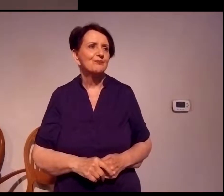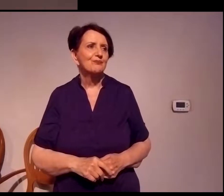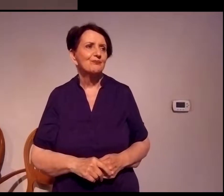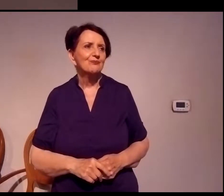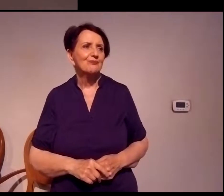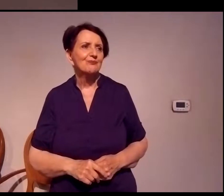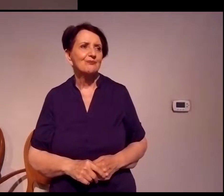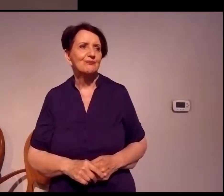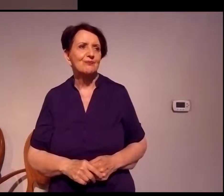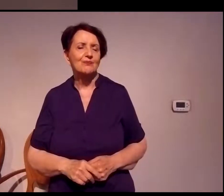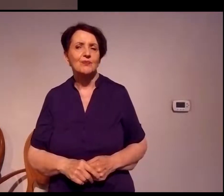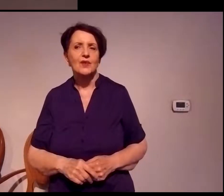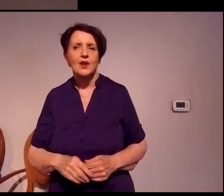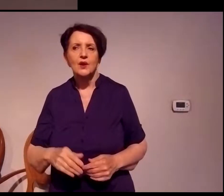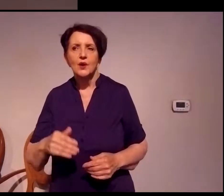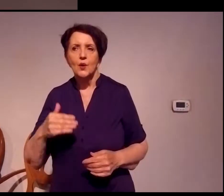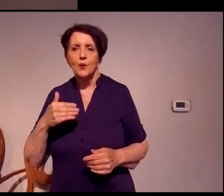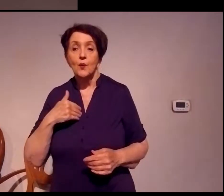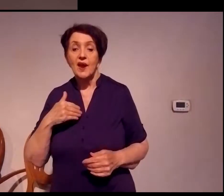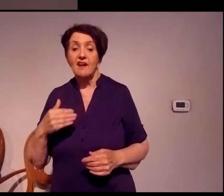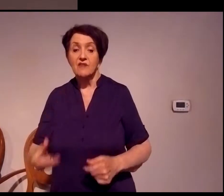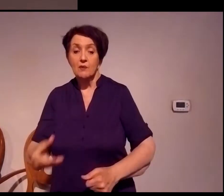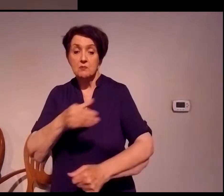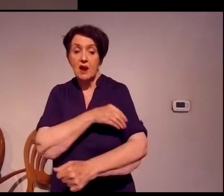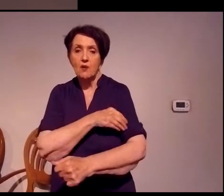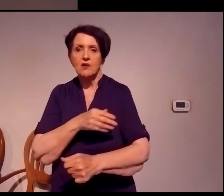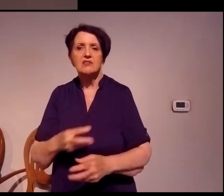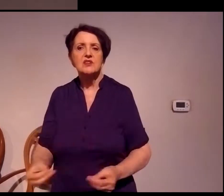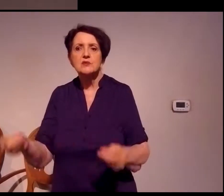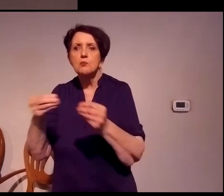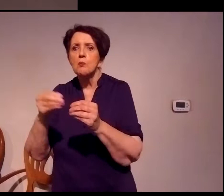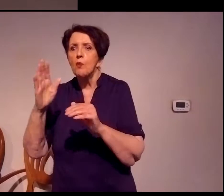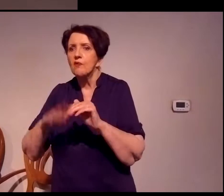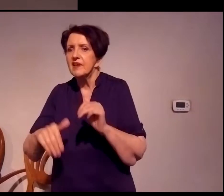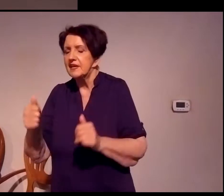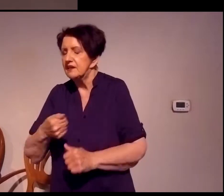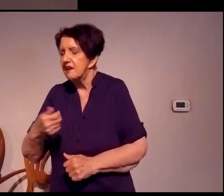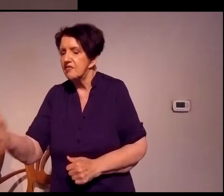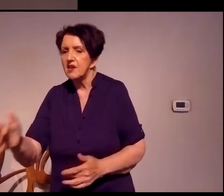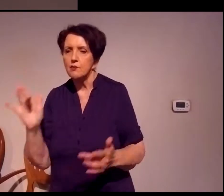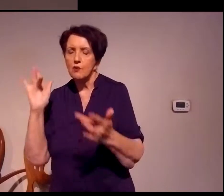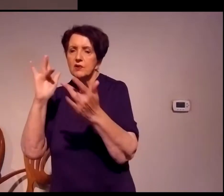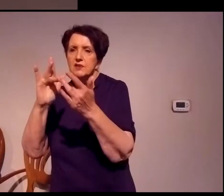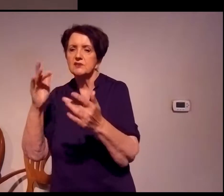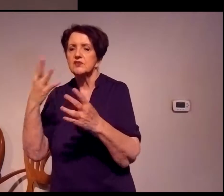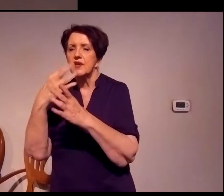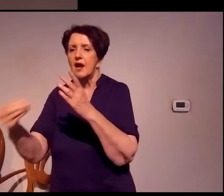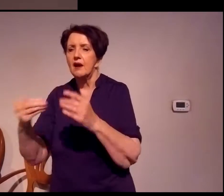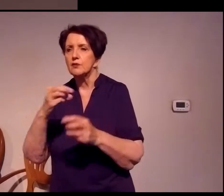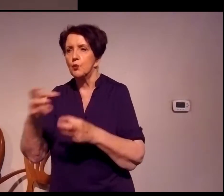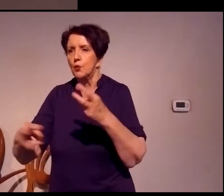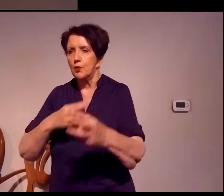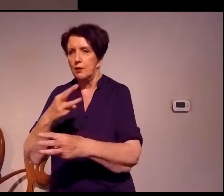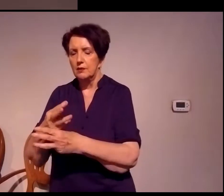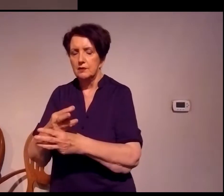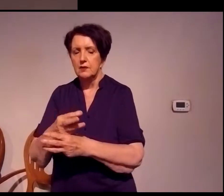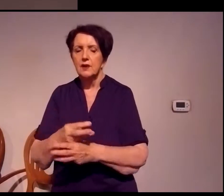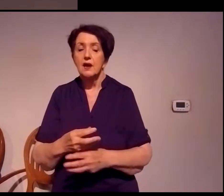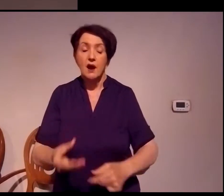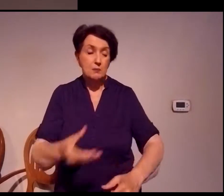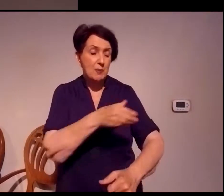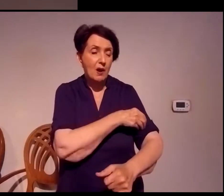We have within us a power that is greater than anything we shall ever contact in the outer. A power that can